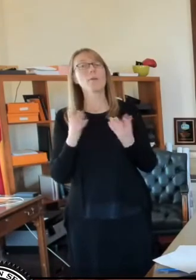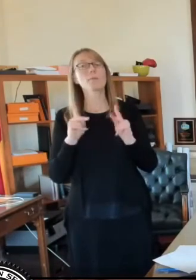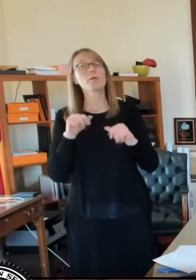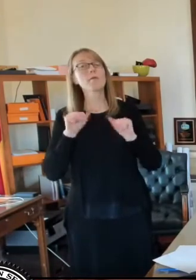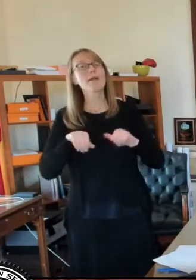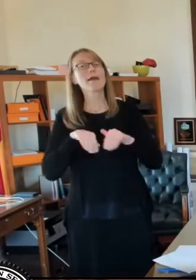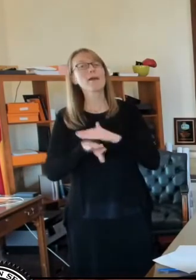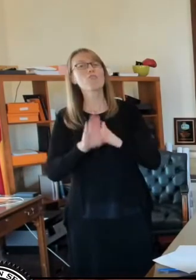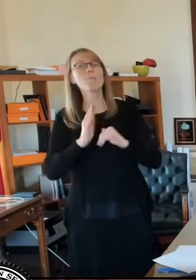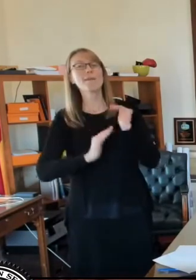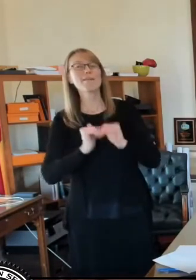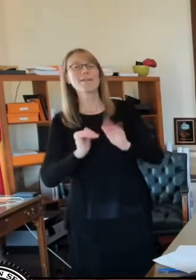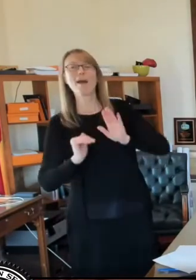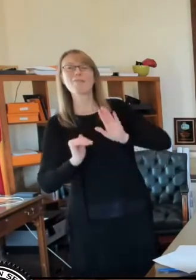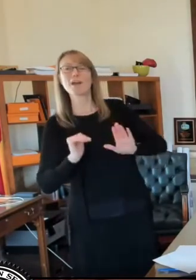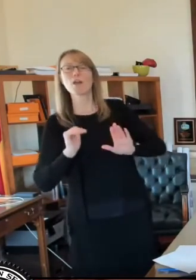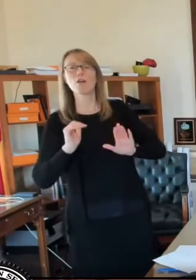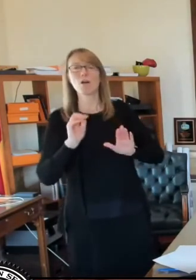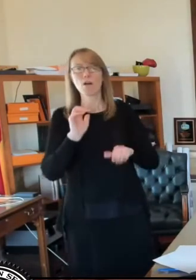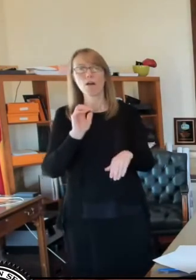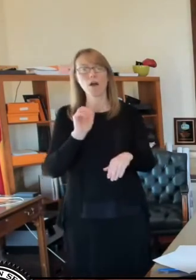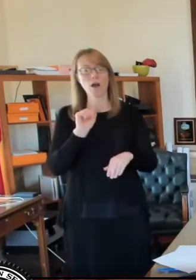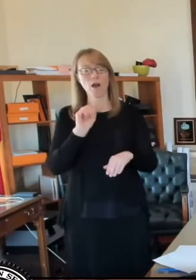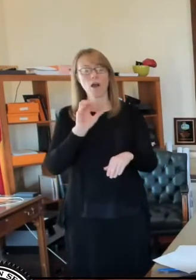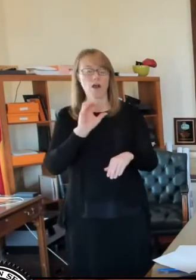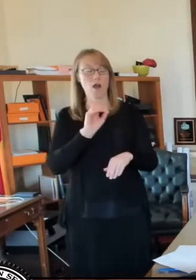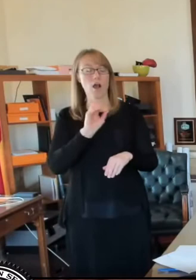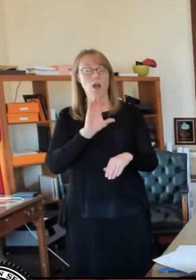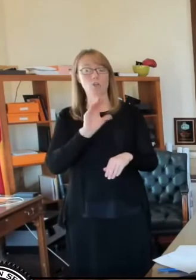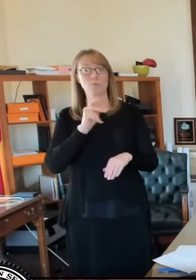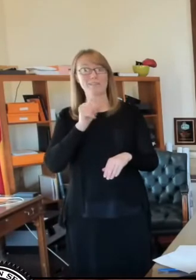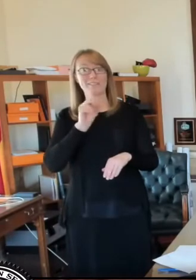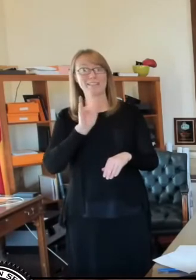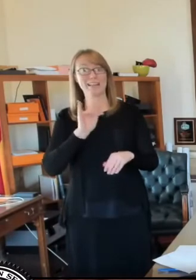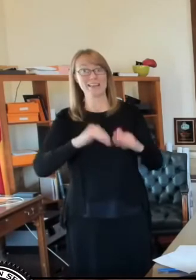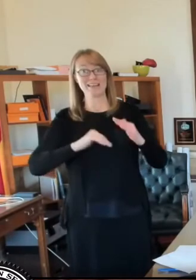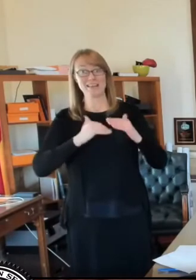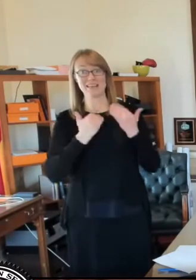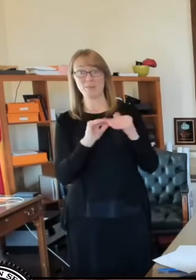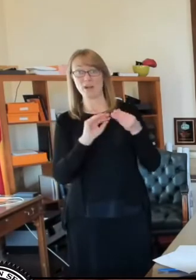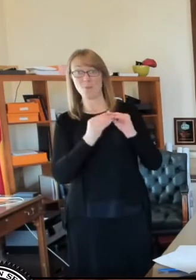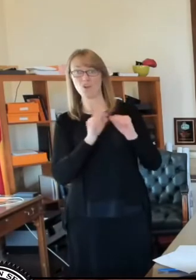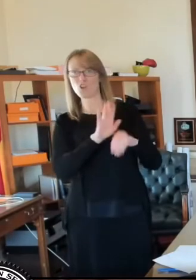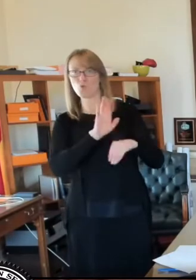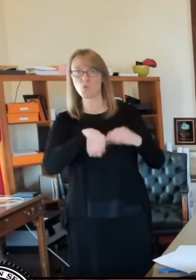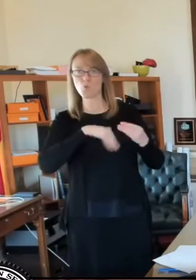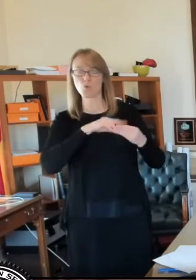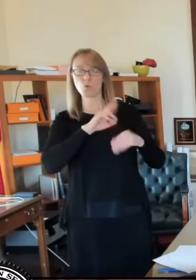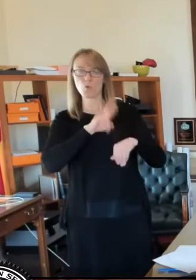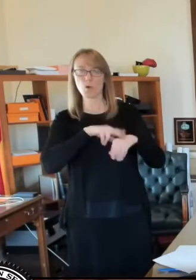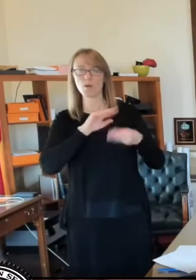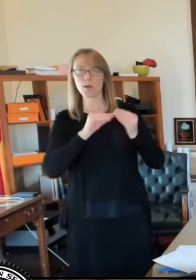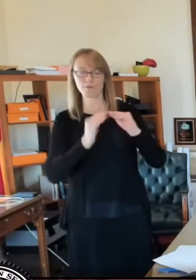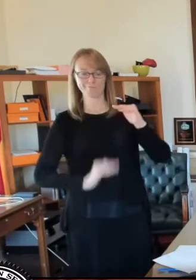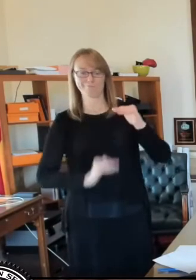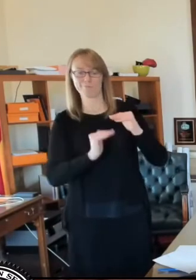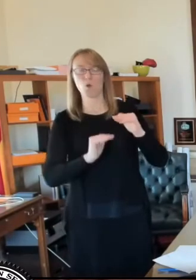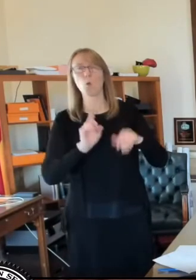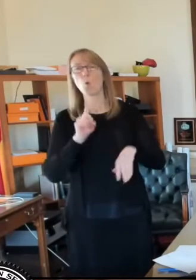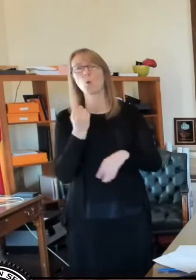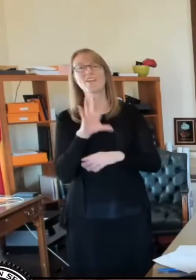restaurant, facility. We also are requiring all bars and restaurants to close at 11 p.m.